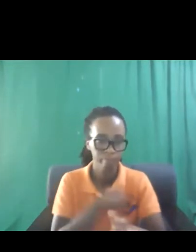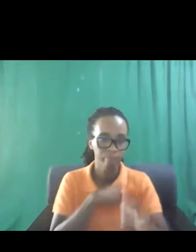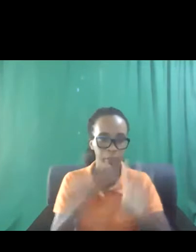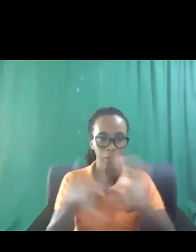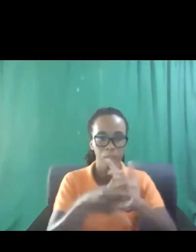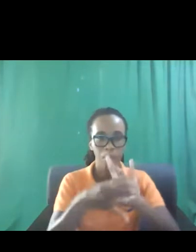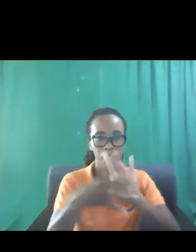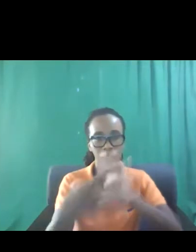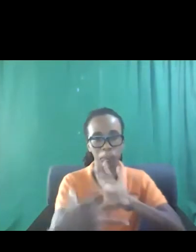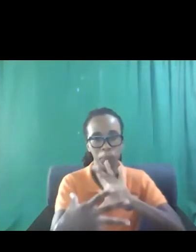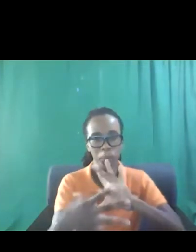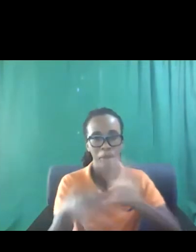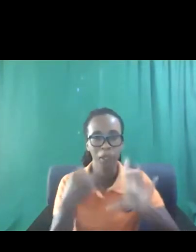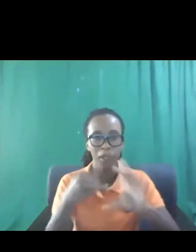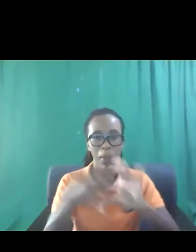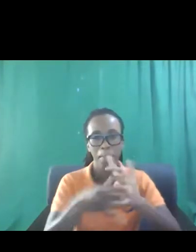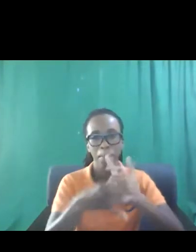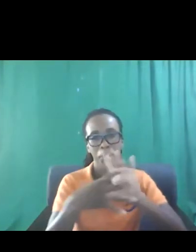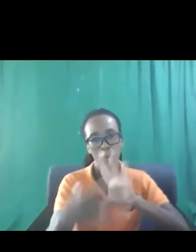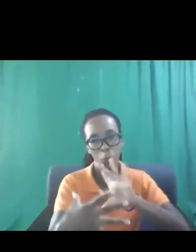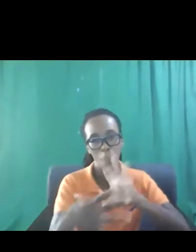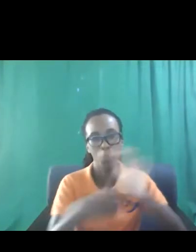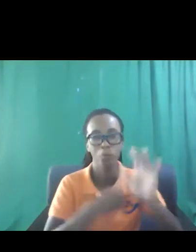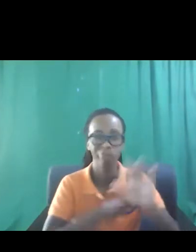Okay, so she got bumped off.